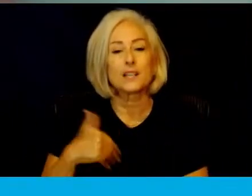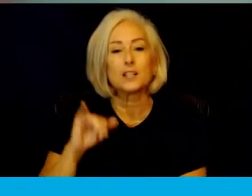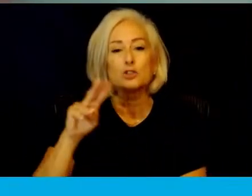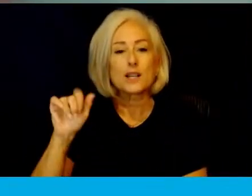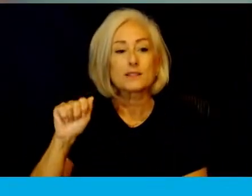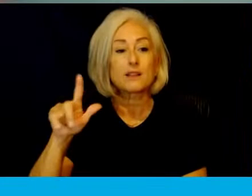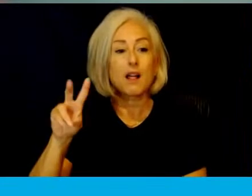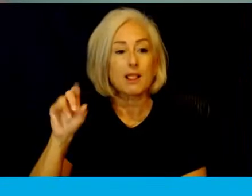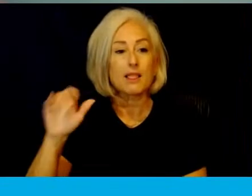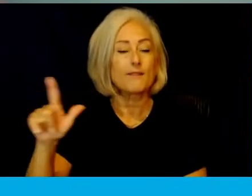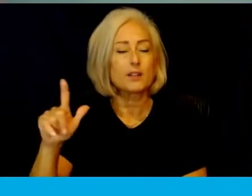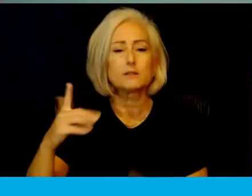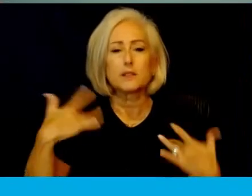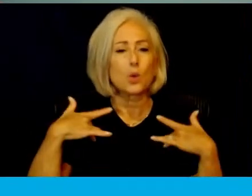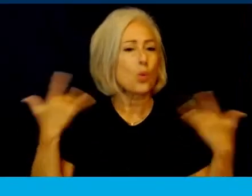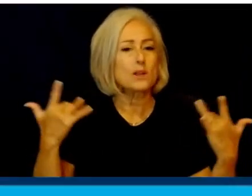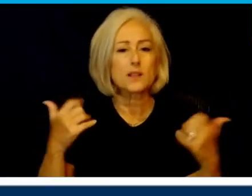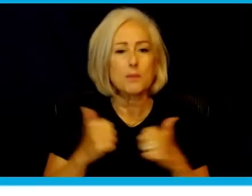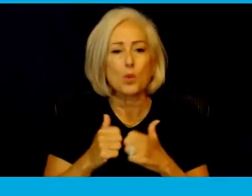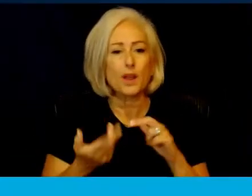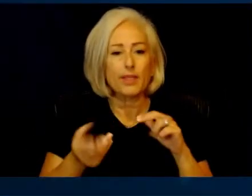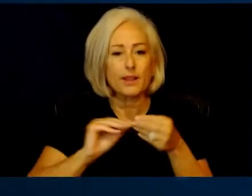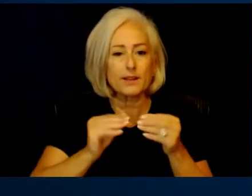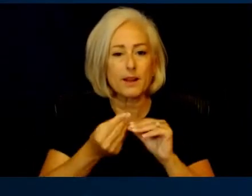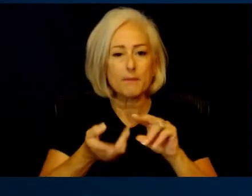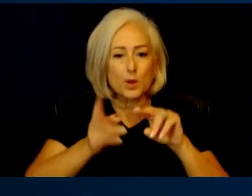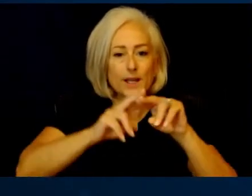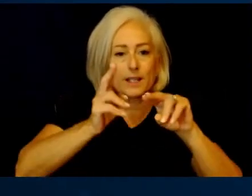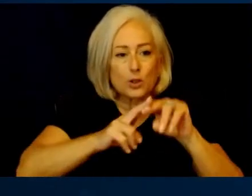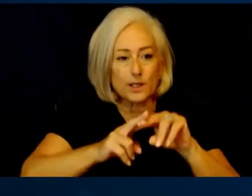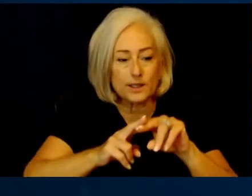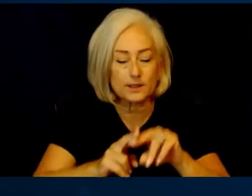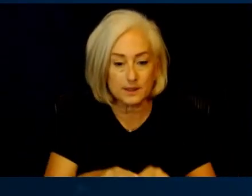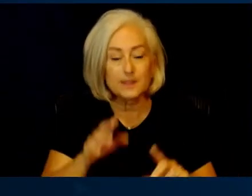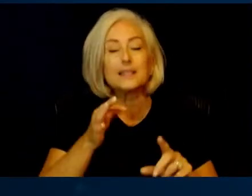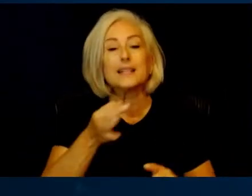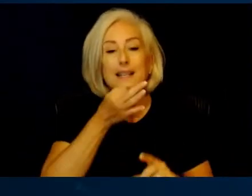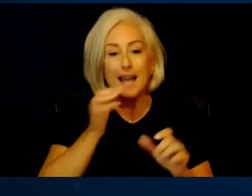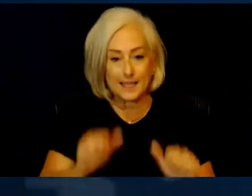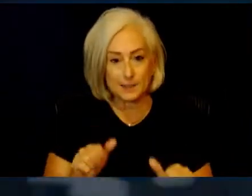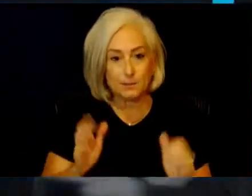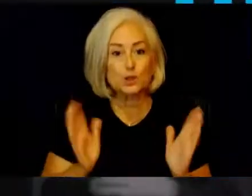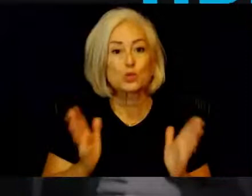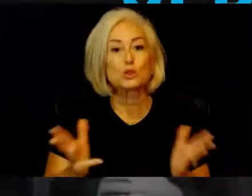behind this increase? Our experts weigh in Wednesday at 8 on Open Mics with Dr. Stites.